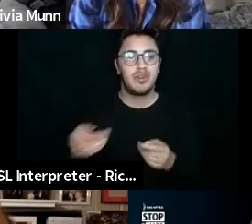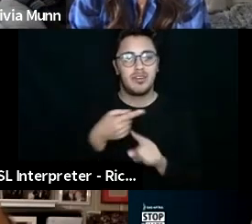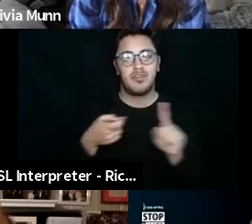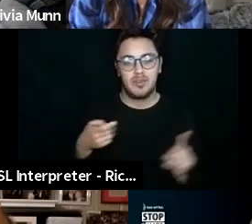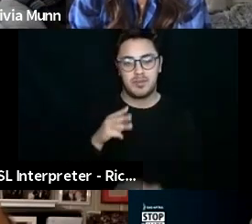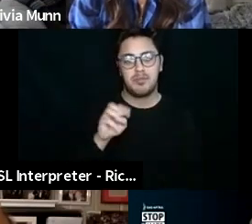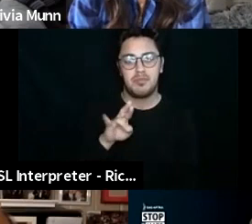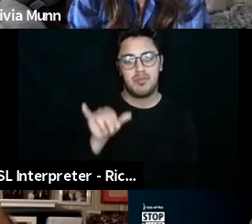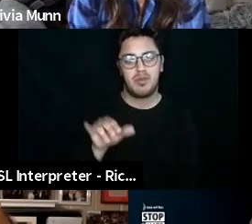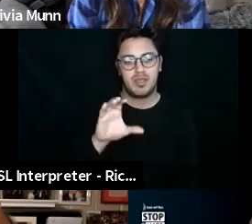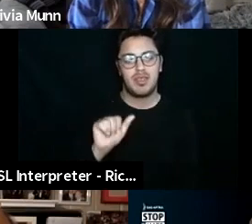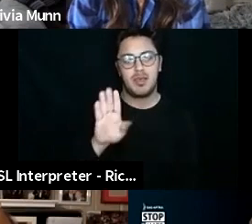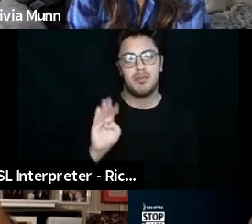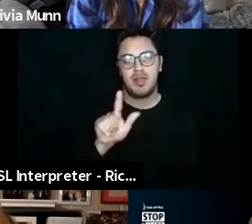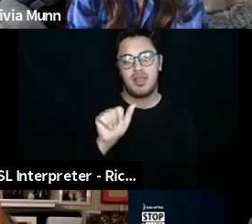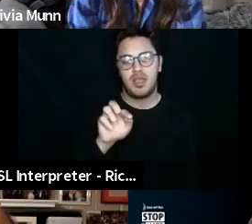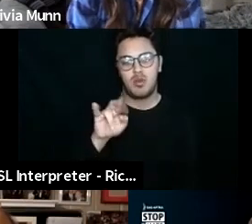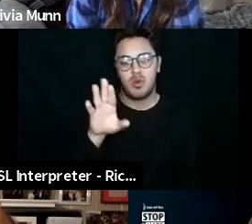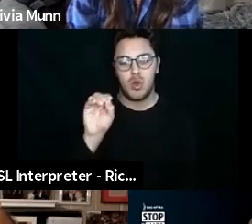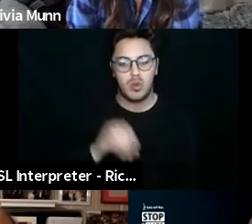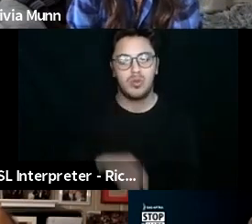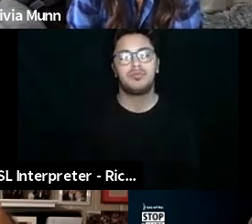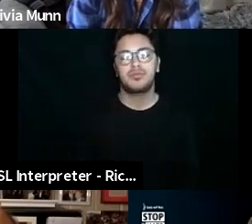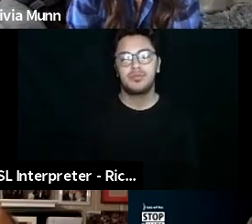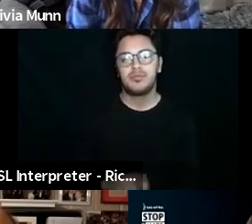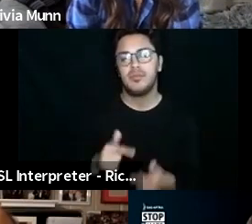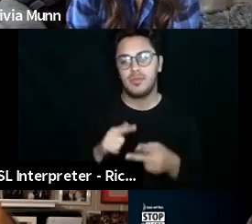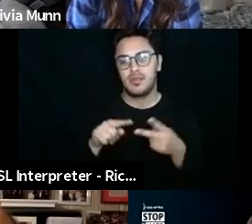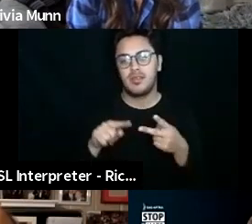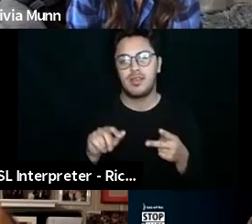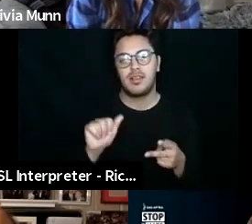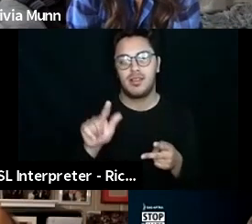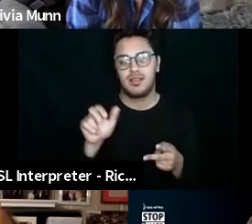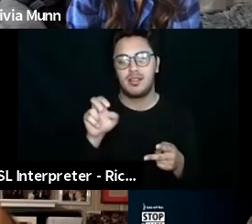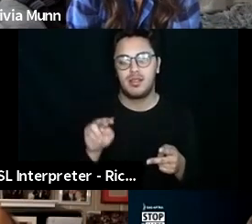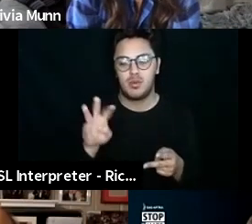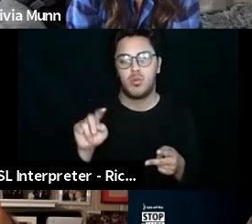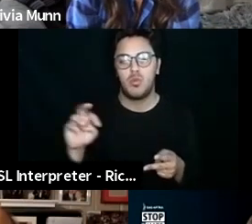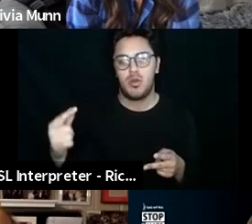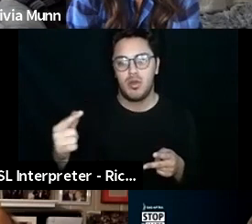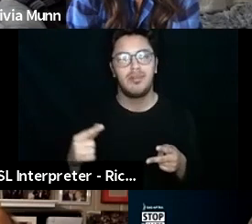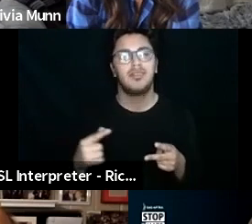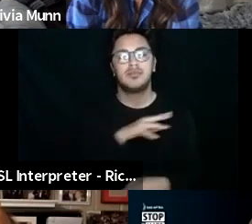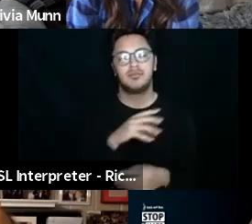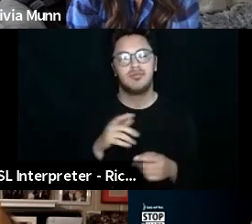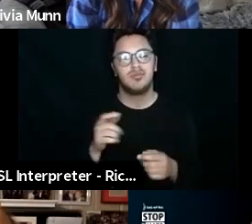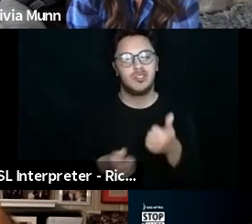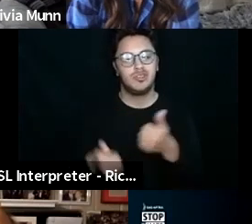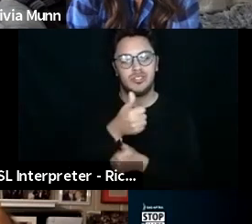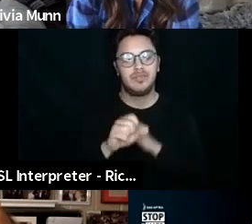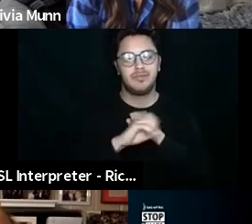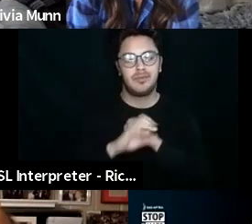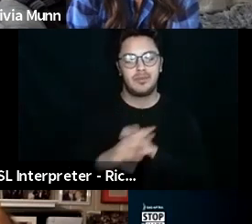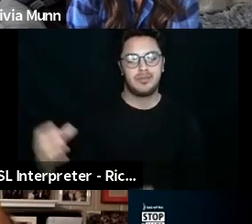our SAG-AFTRA Chief Broadcast Officer, and Helen Wong, who is our Interim National Director for Equity and Inclusion. This is